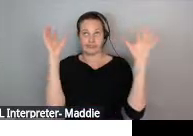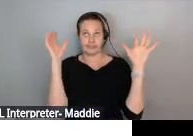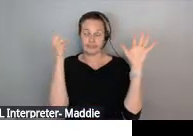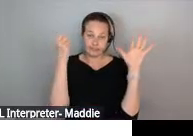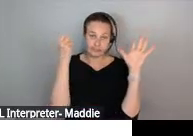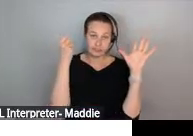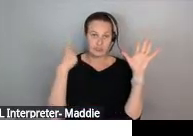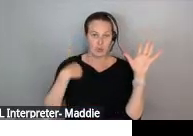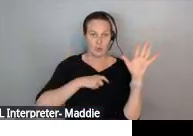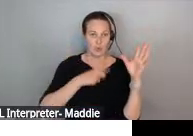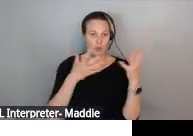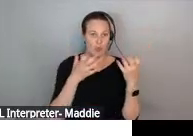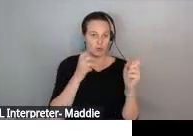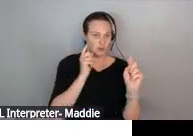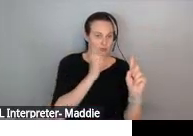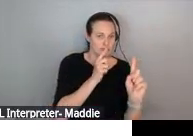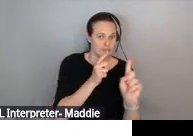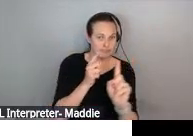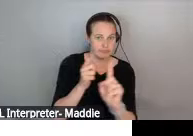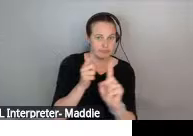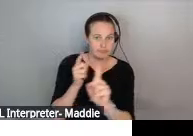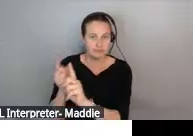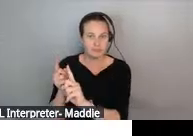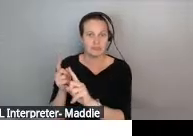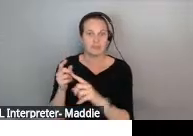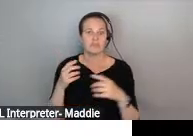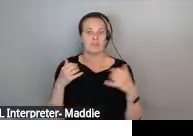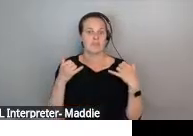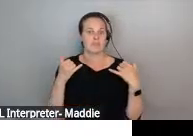towards, I will turn it